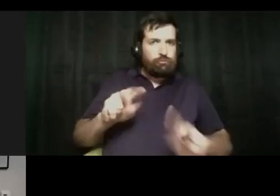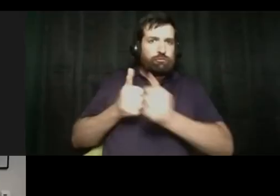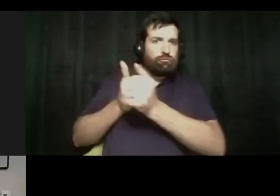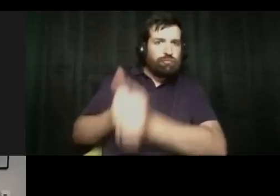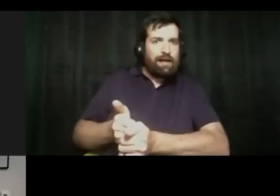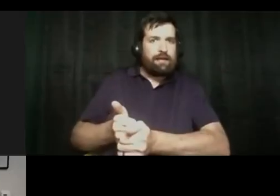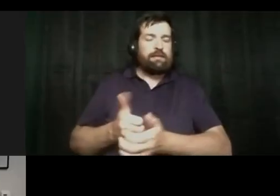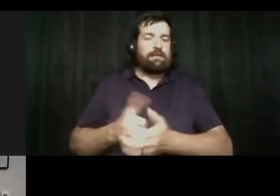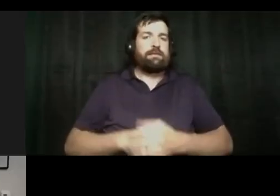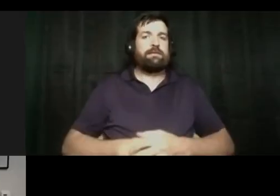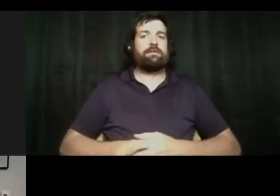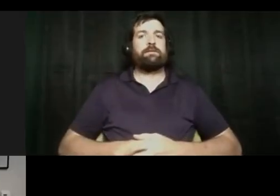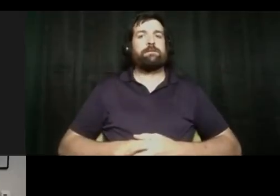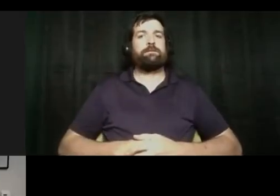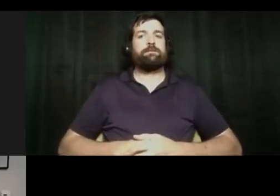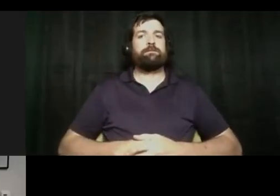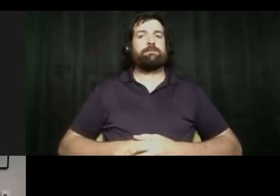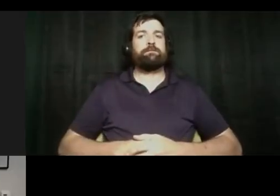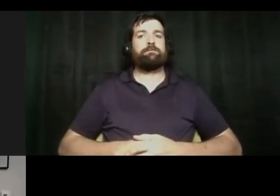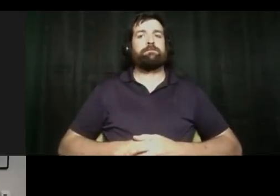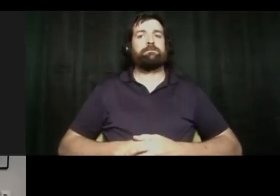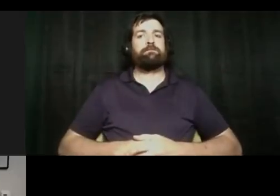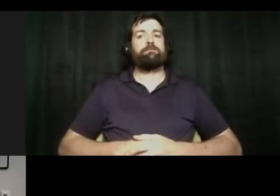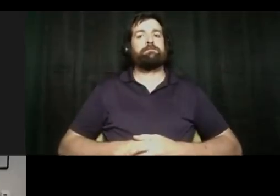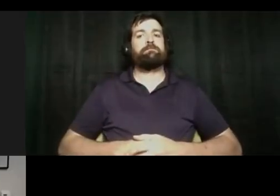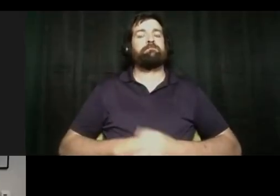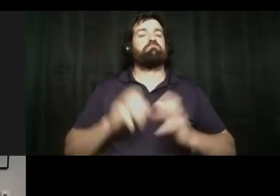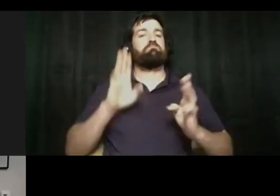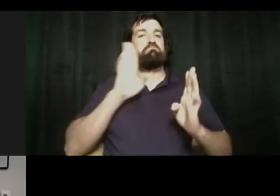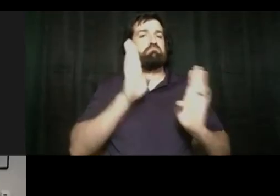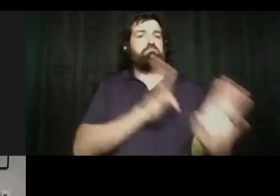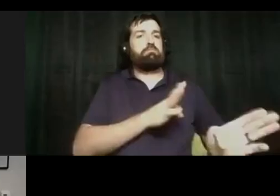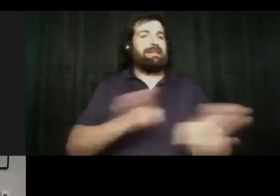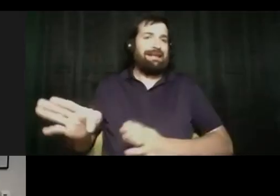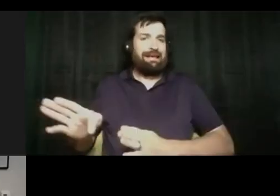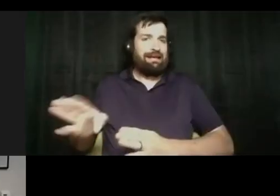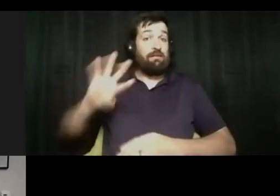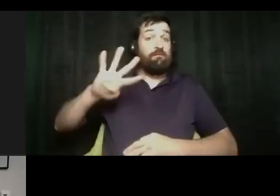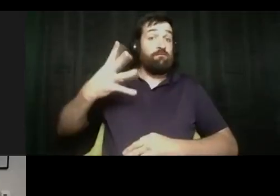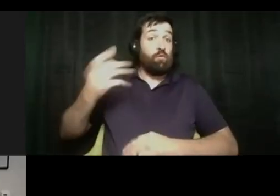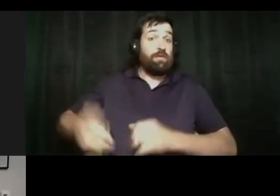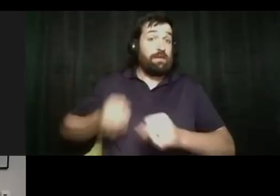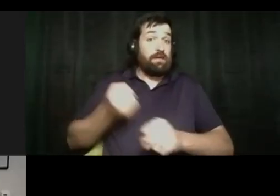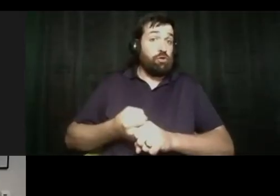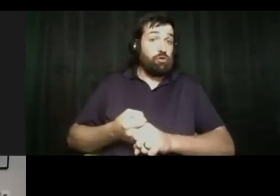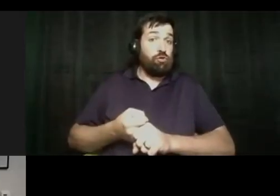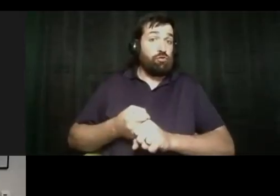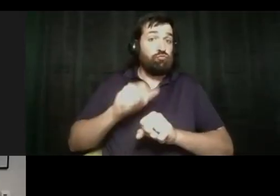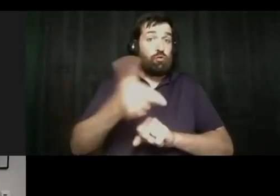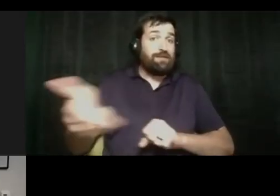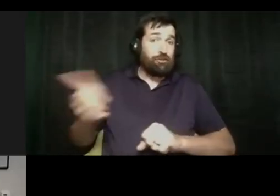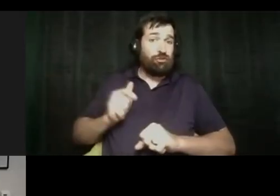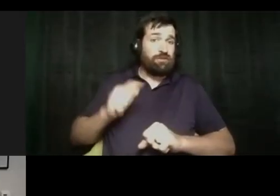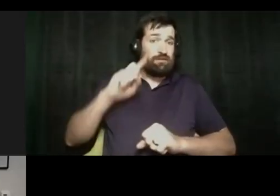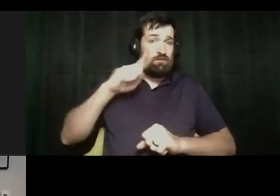And I would say planning our 4th year rotations for February